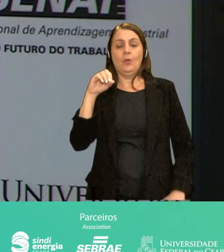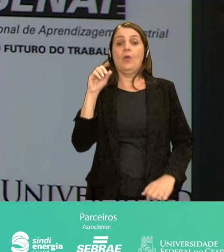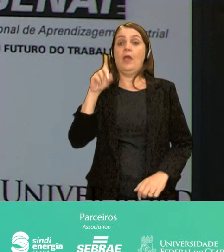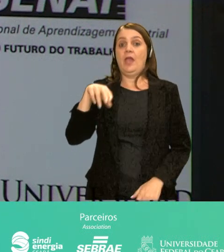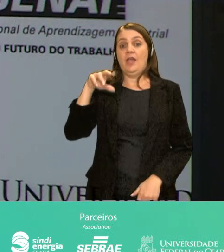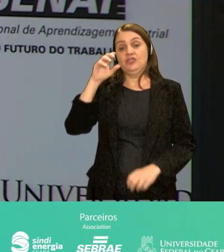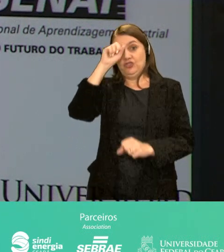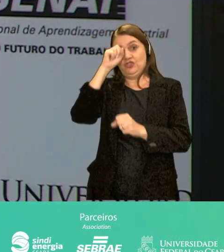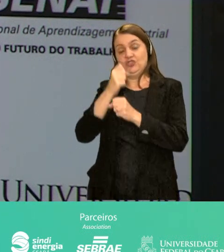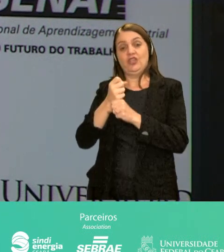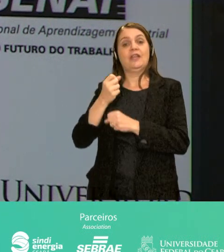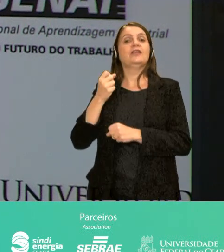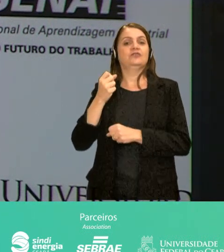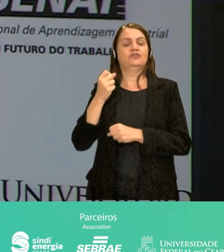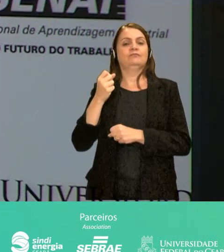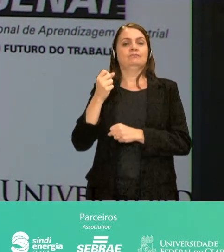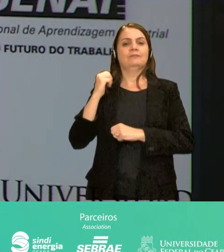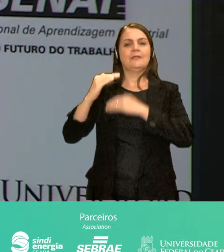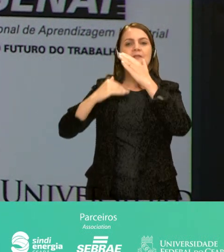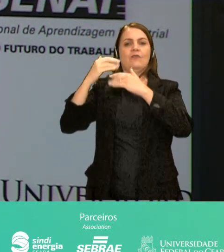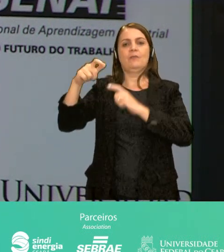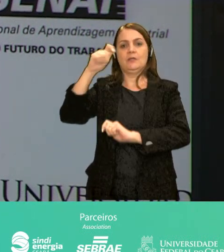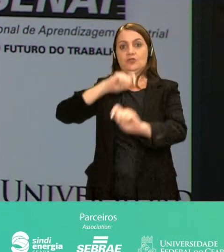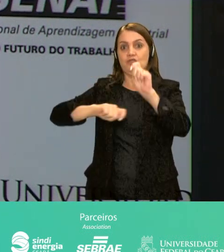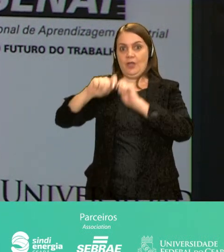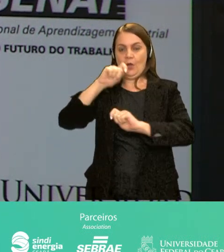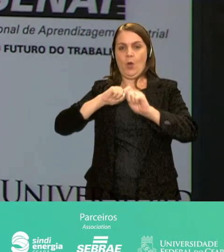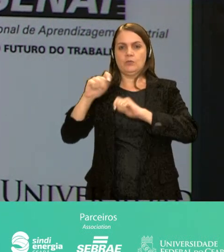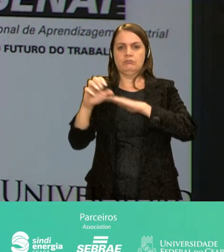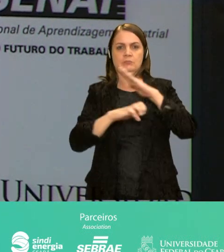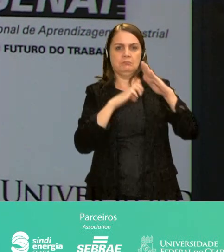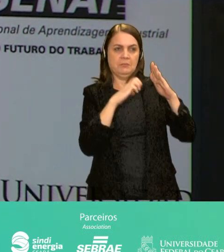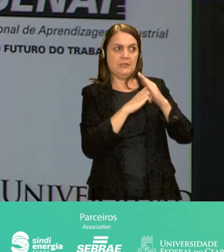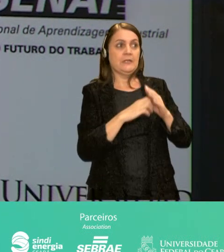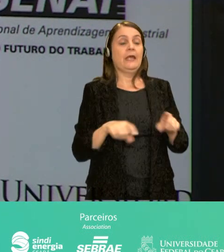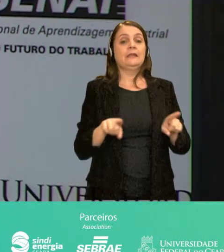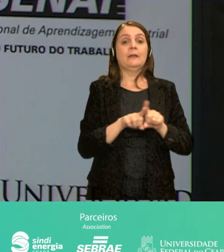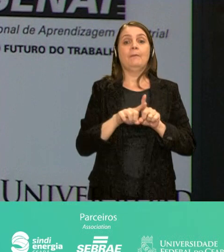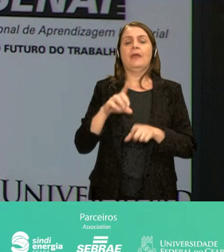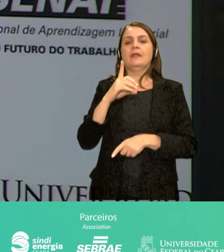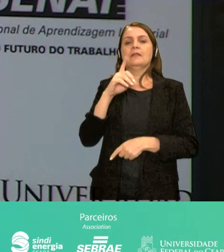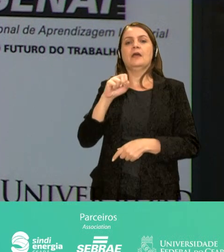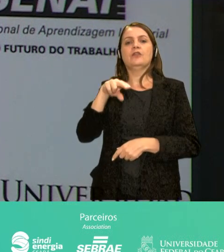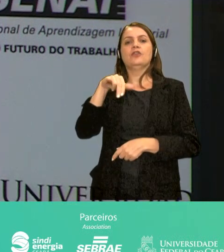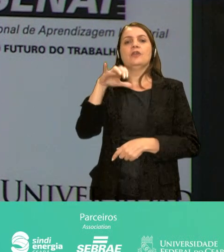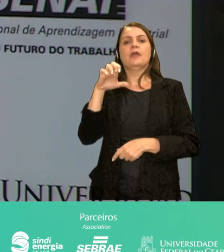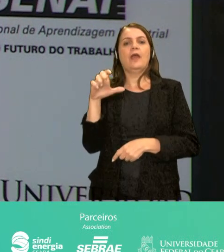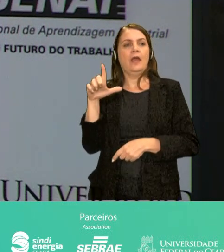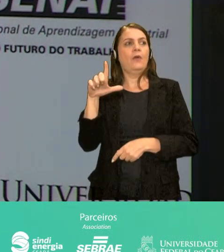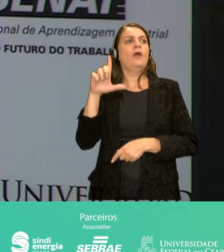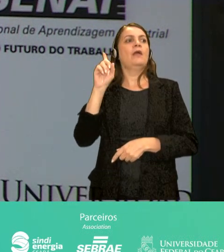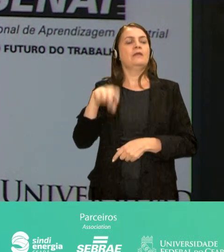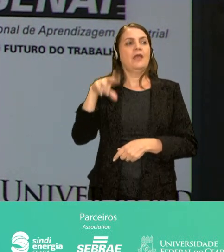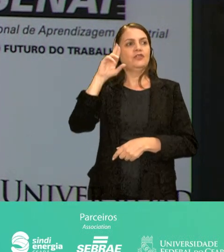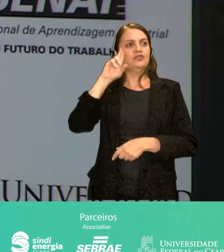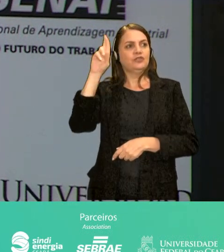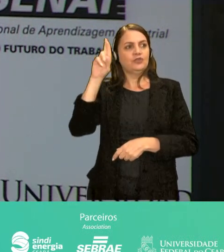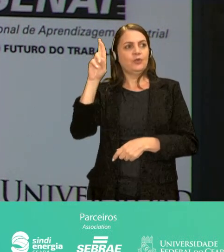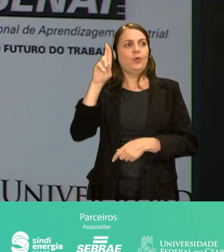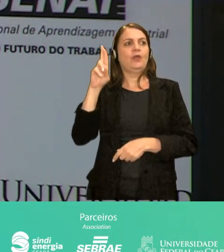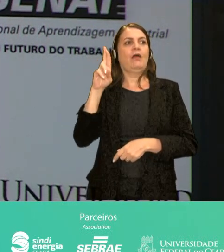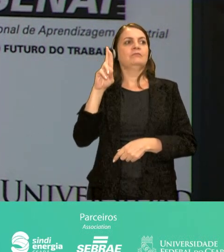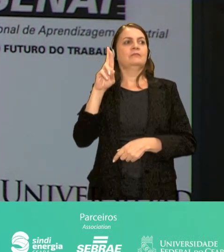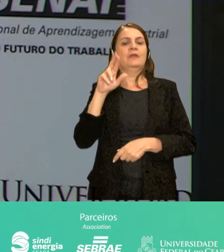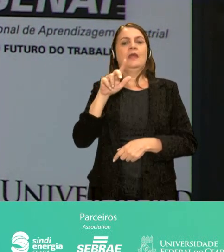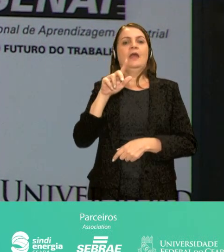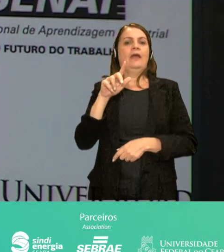da ThyssenKrupp. Mr. Daniel Lopes, Senhor Director, Daniel Lopes, diretor da Hitron Energia e Gases Especiais.